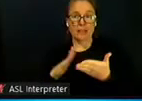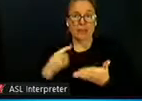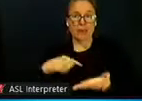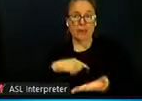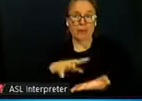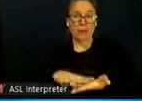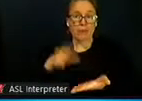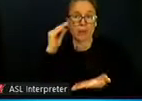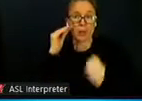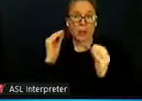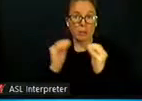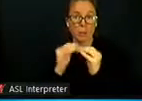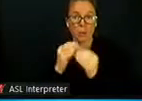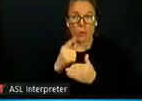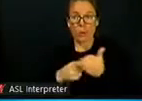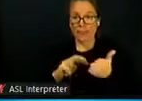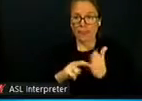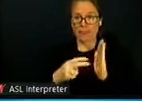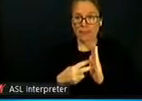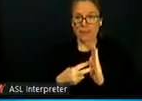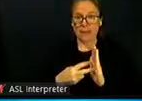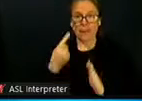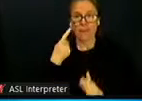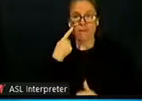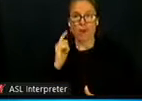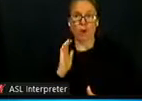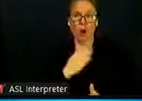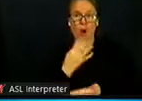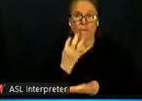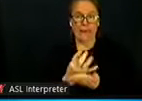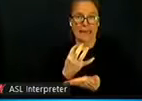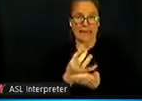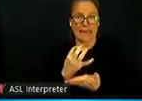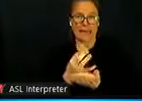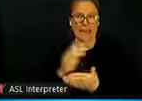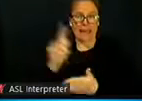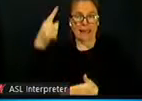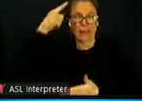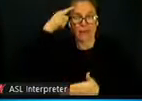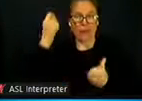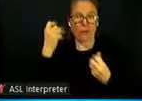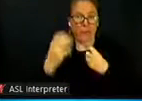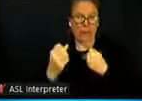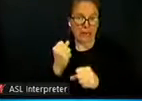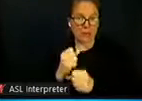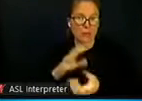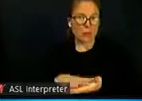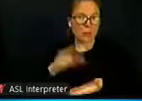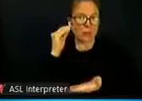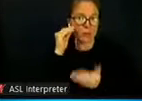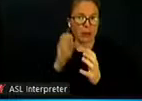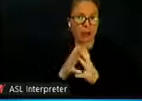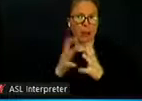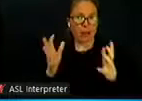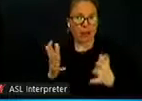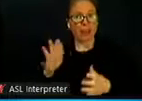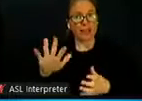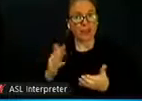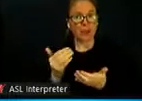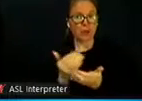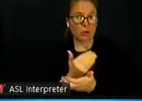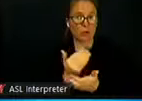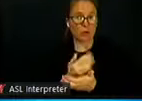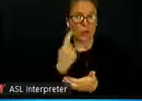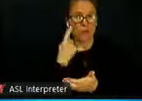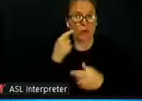in municipal government finance for a number of years. It is somewhat relatively new for